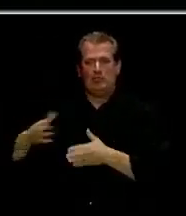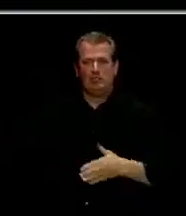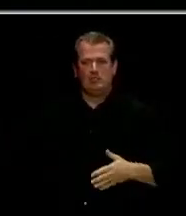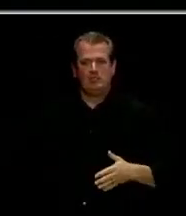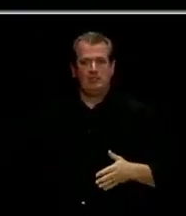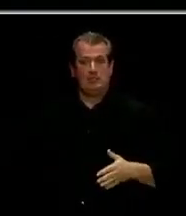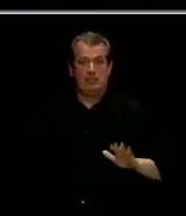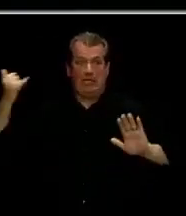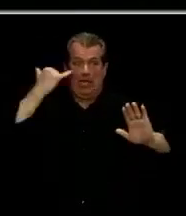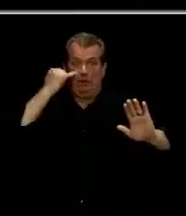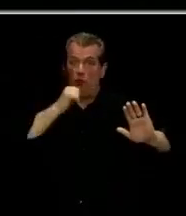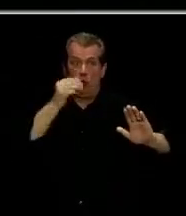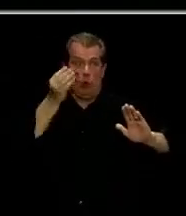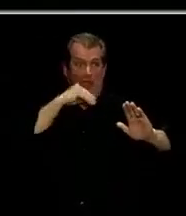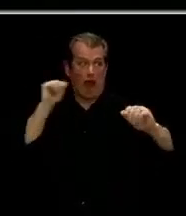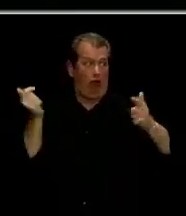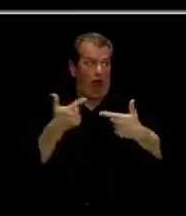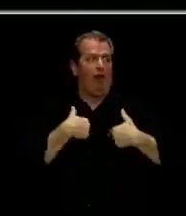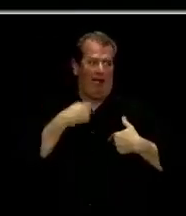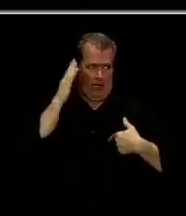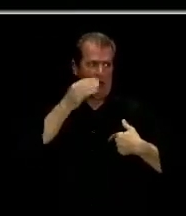what you don't eat, I will.